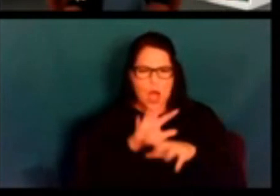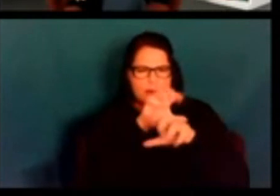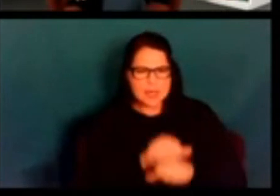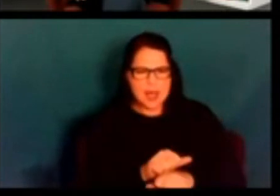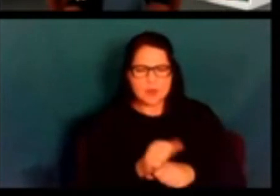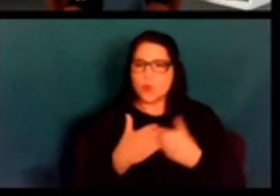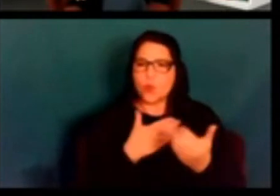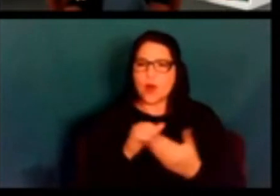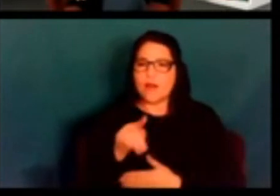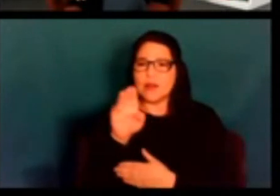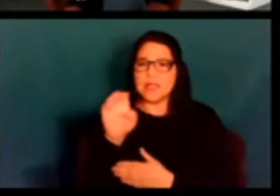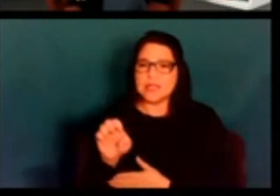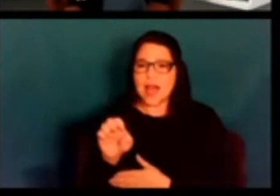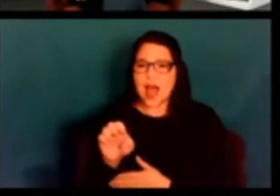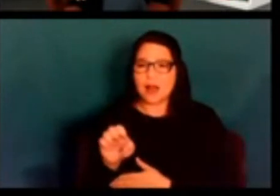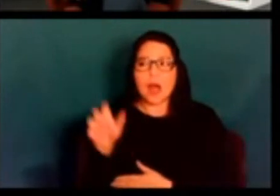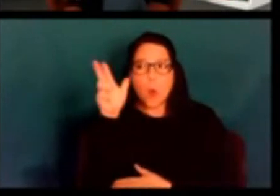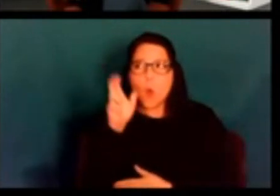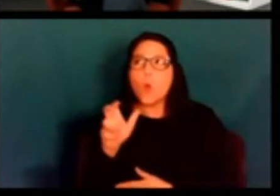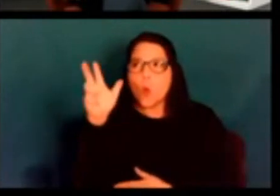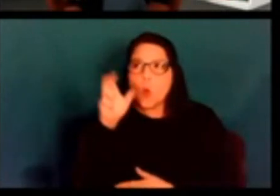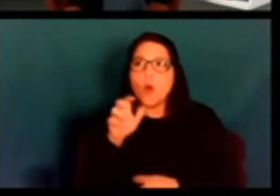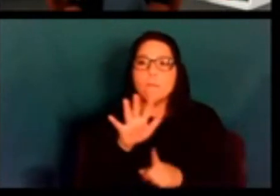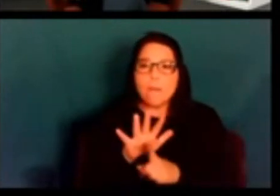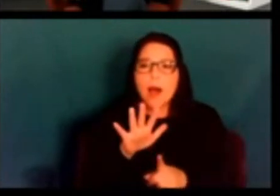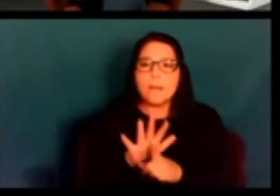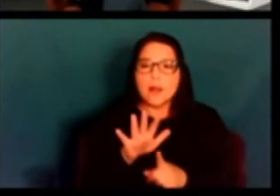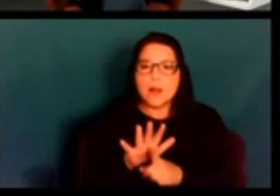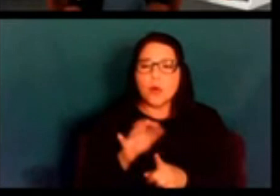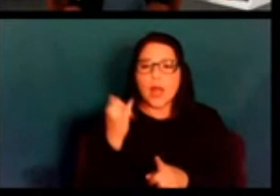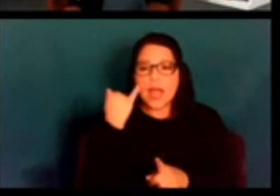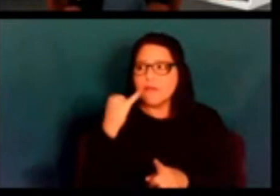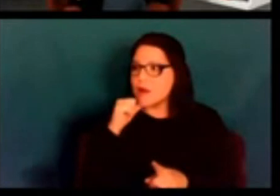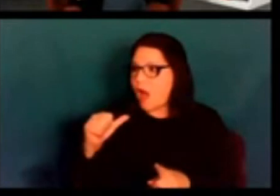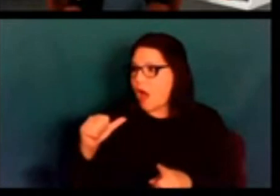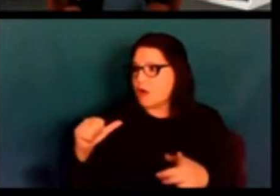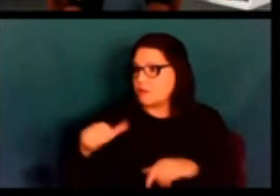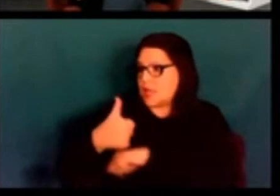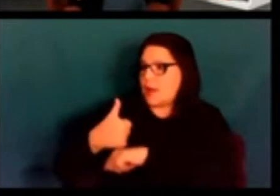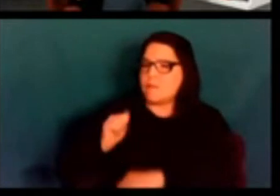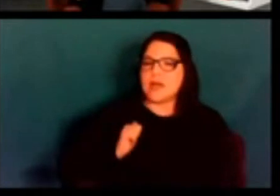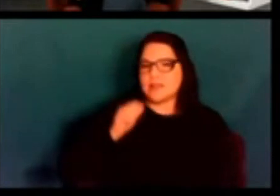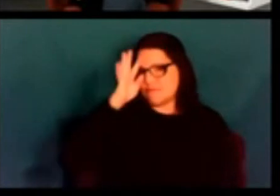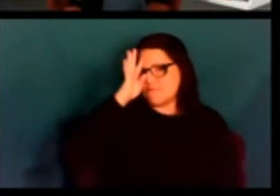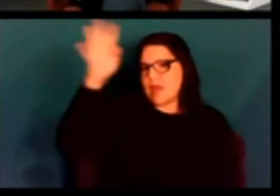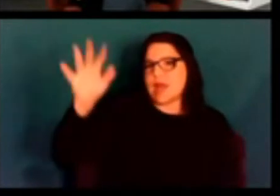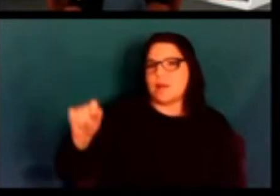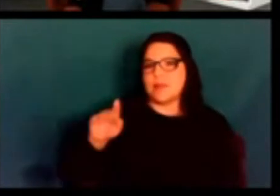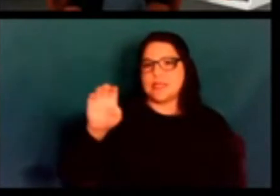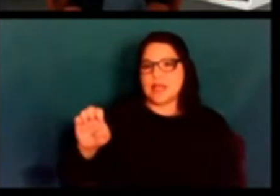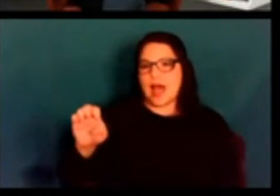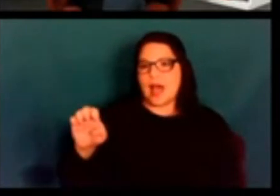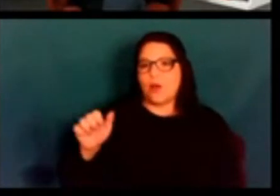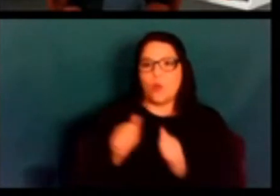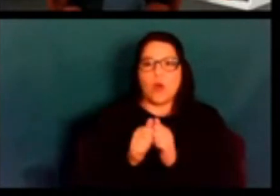styles that was coming in, or whenever there needed to be a style that wasn't in, we made up our own styles. From the diapers